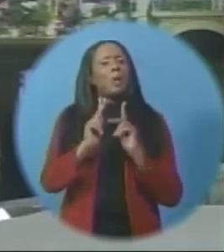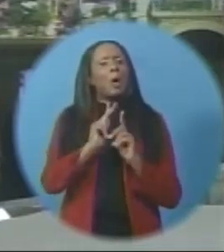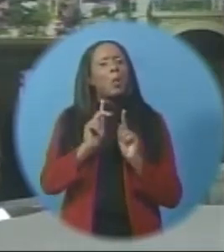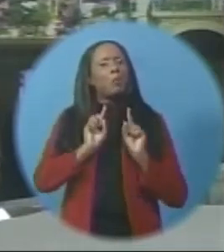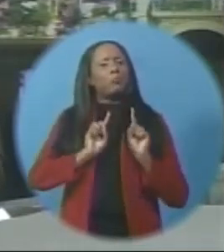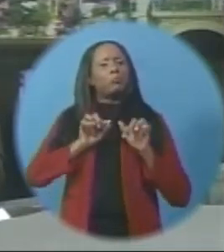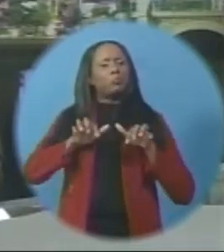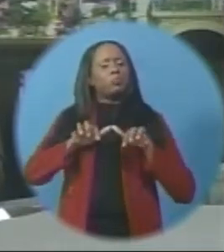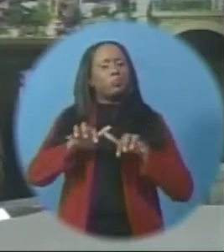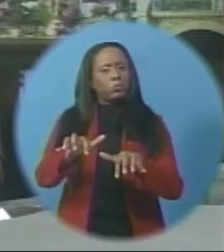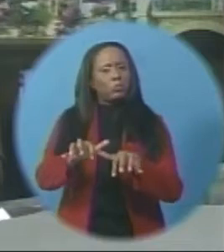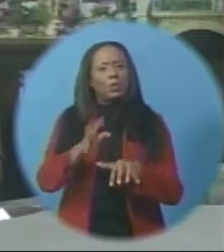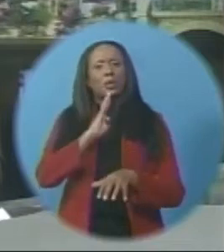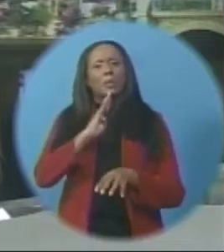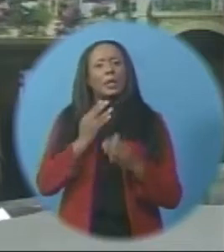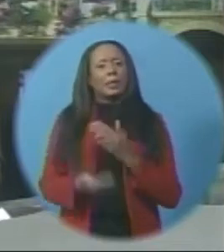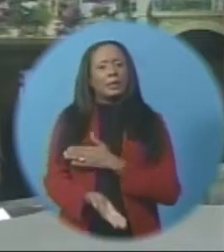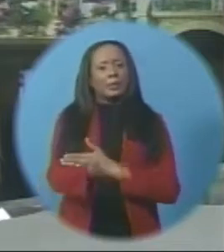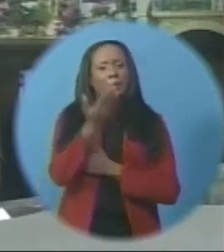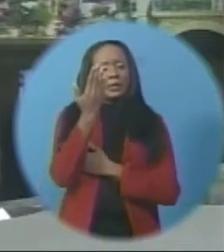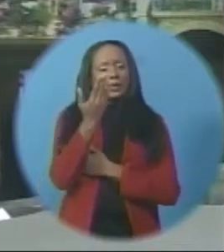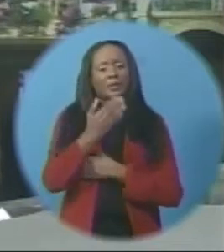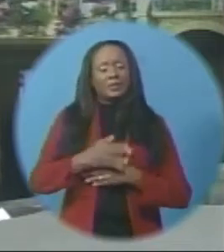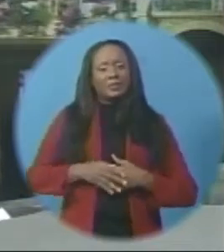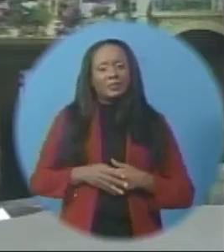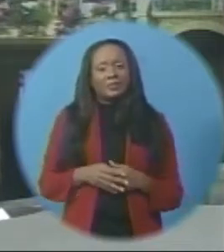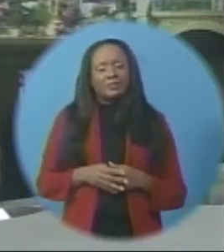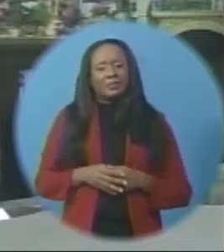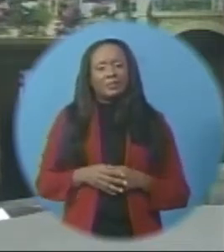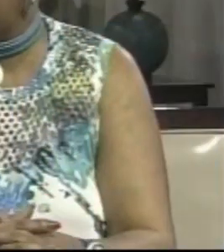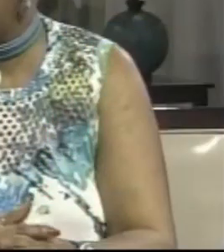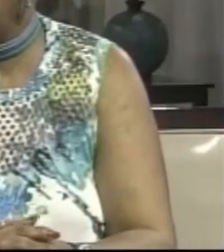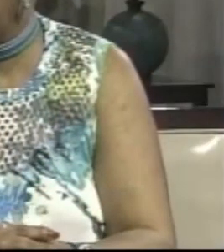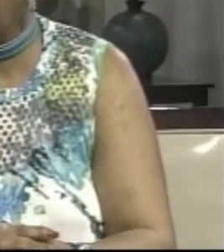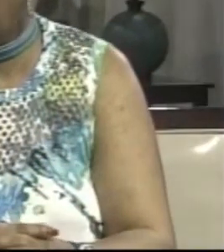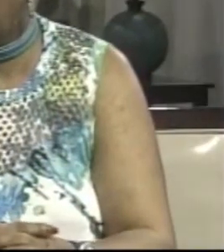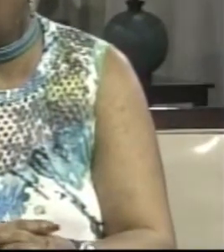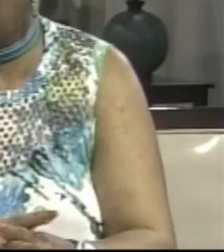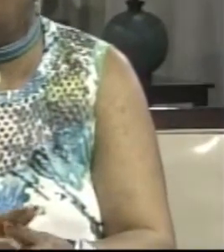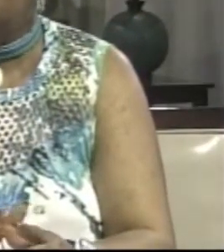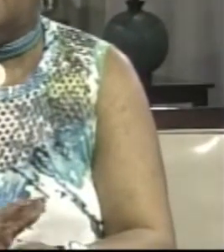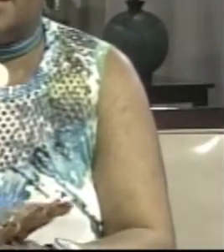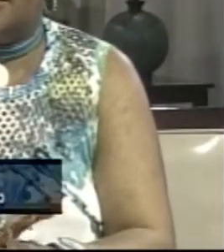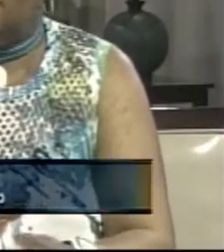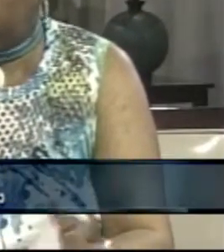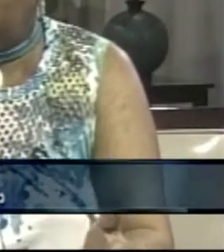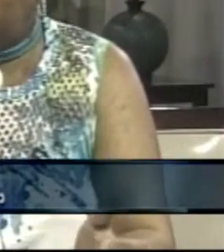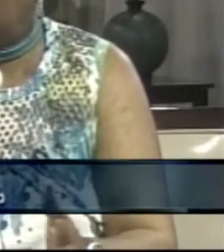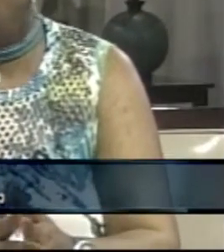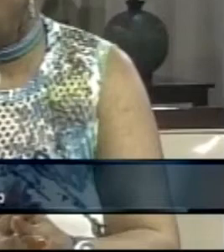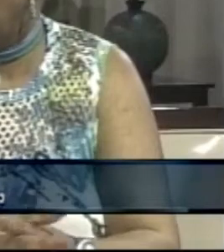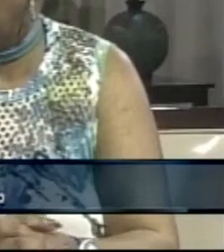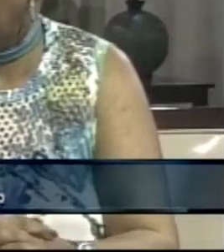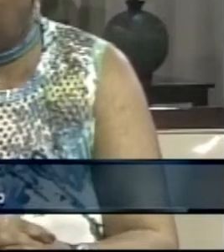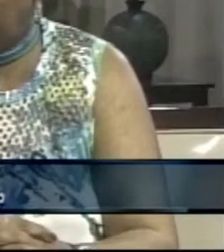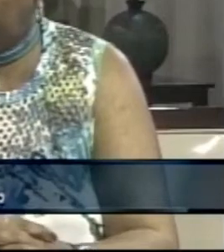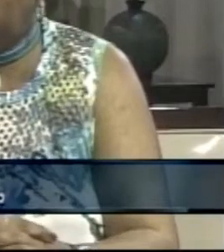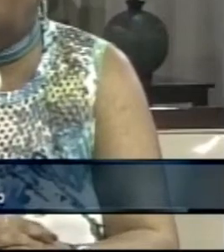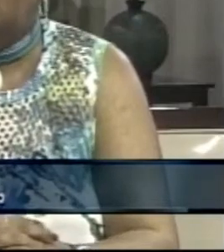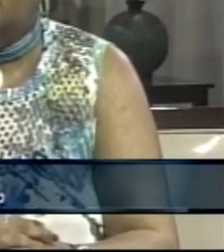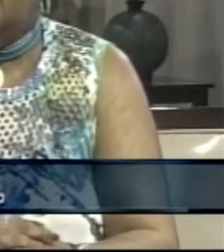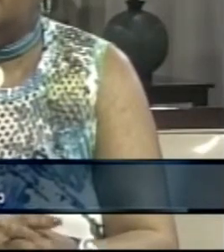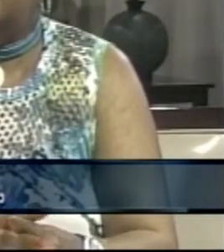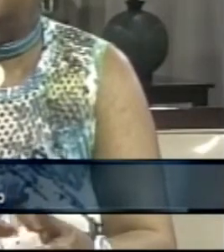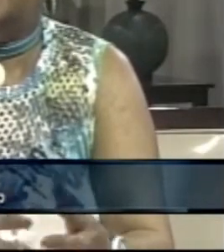speaking on CBC TV8's Morning Barbados. We do expect a bumper crowd at all of the Scotiabank